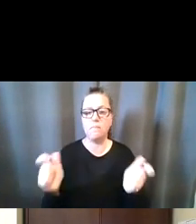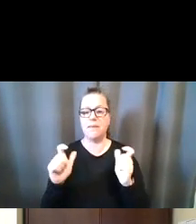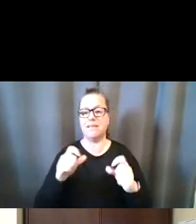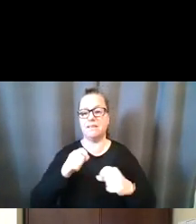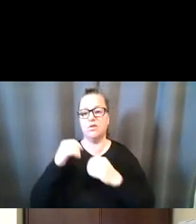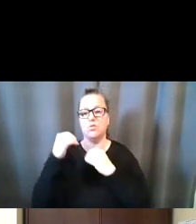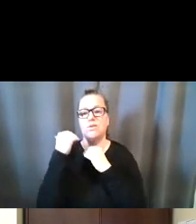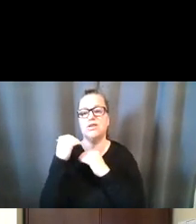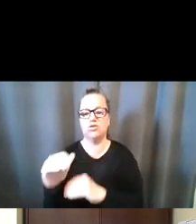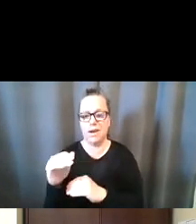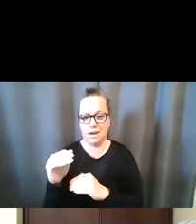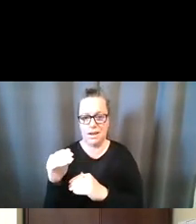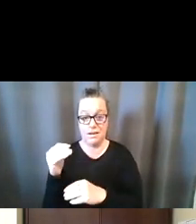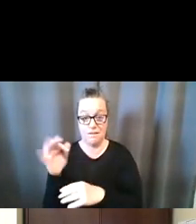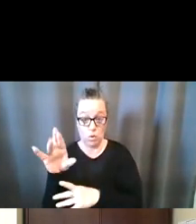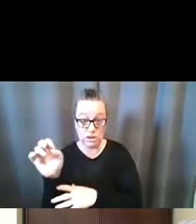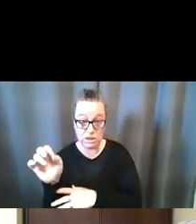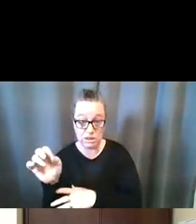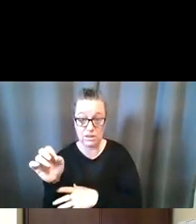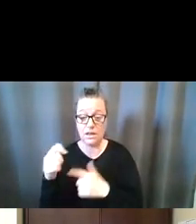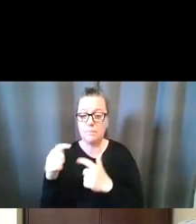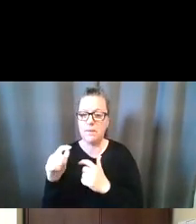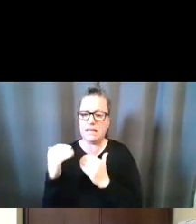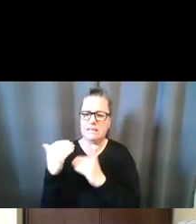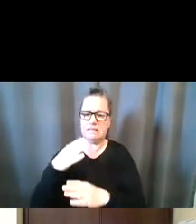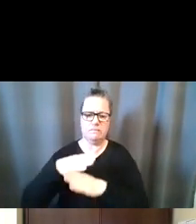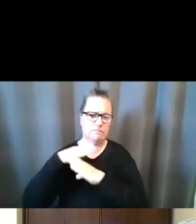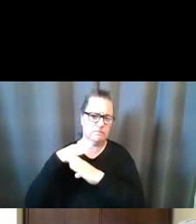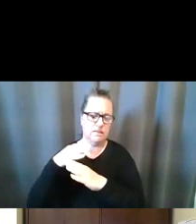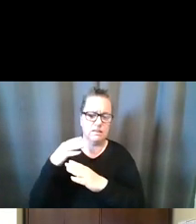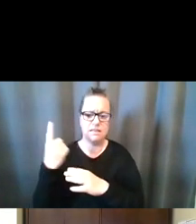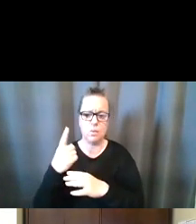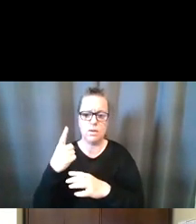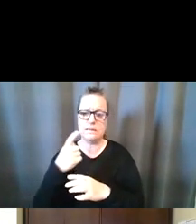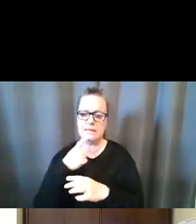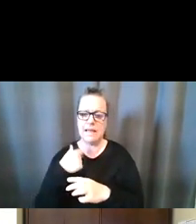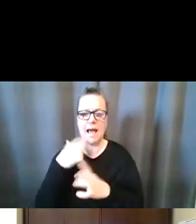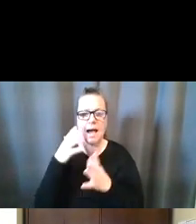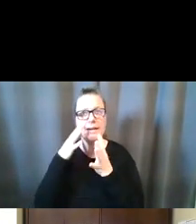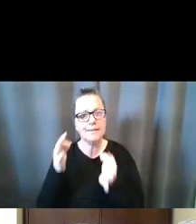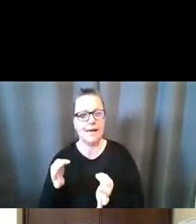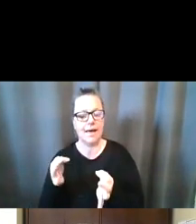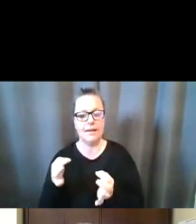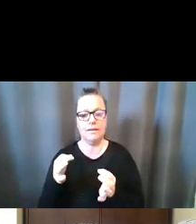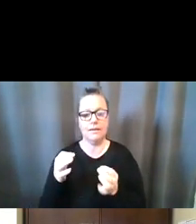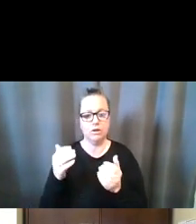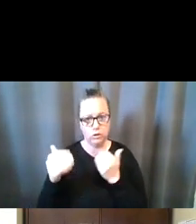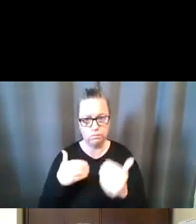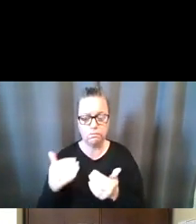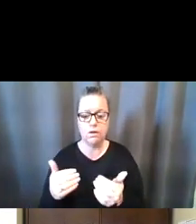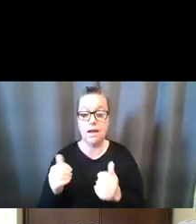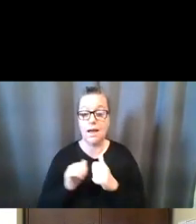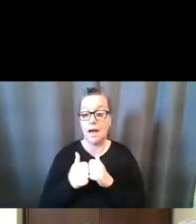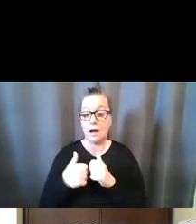forces to desire? What are the biggest inhibitors of somebody saying, I've decided to? And how might we